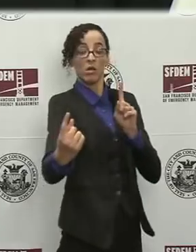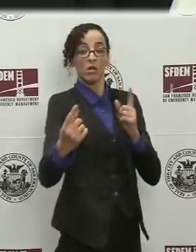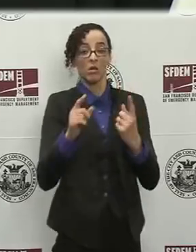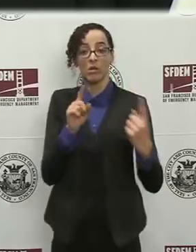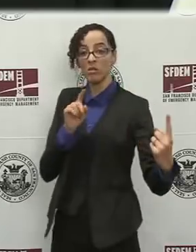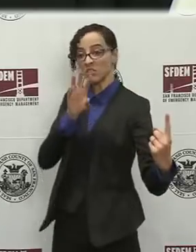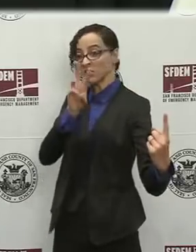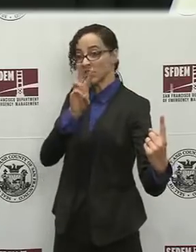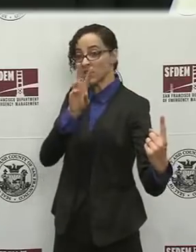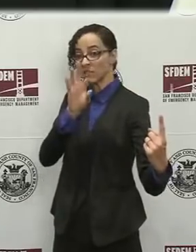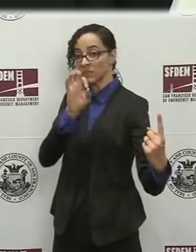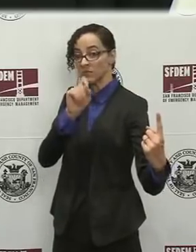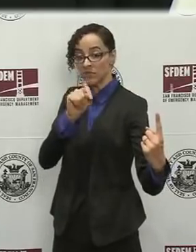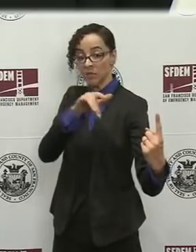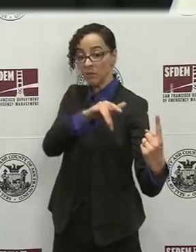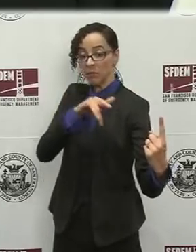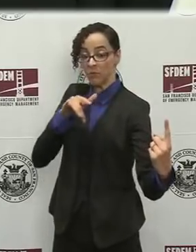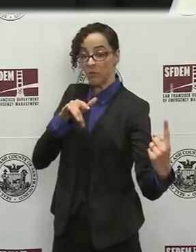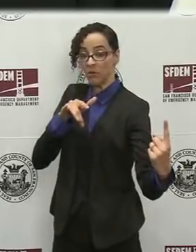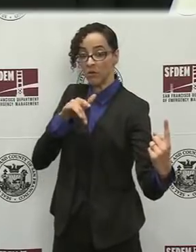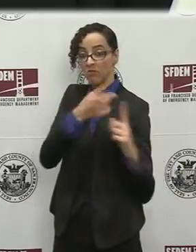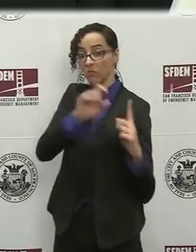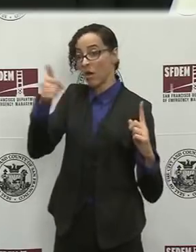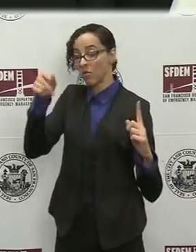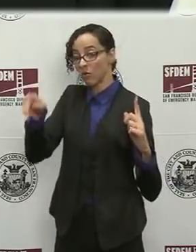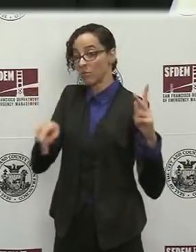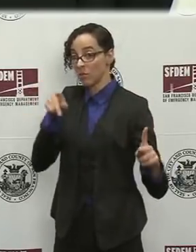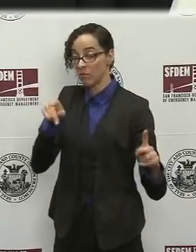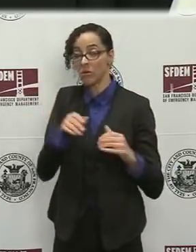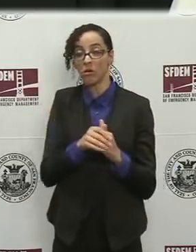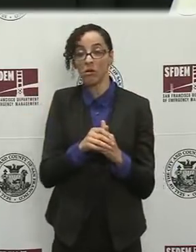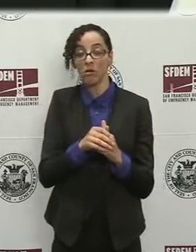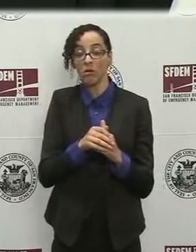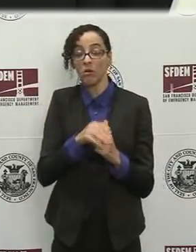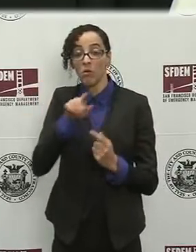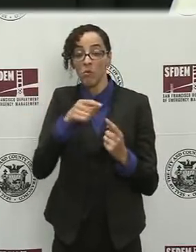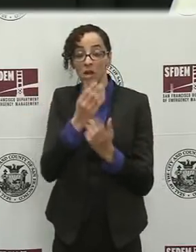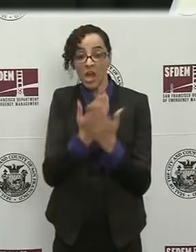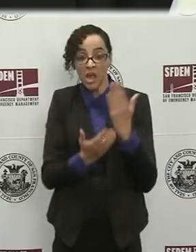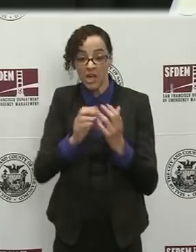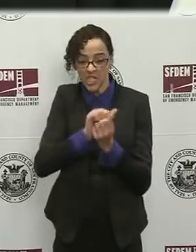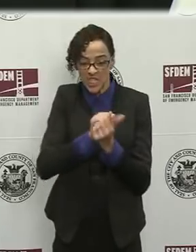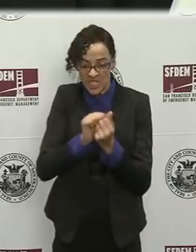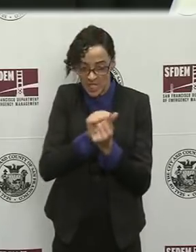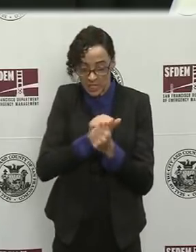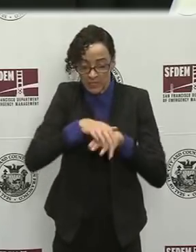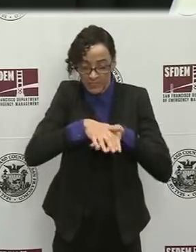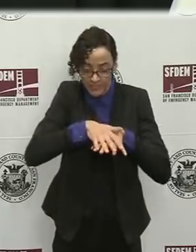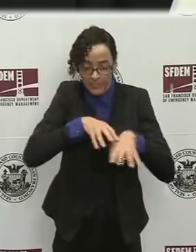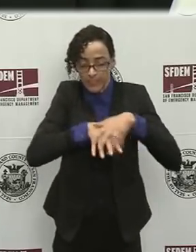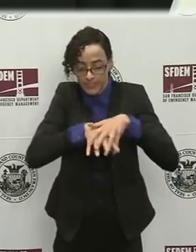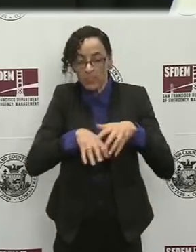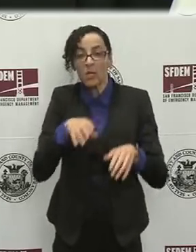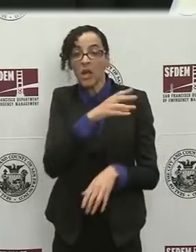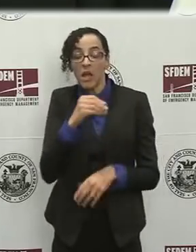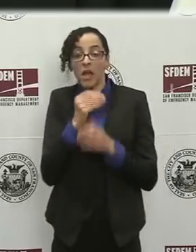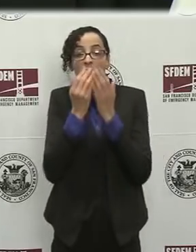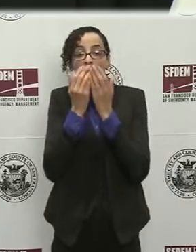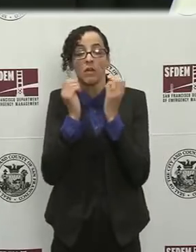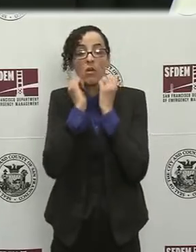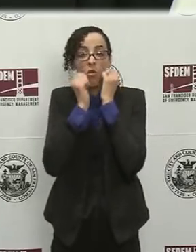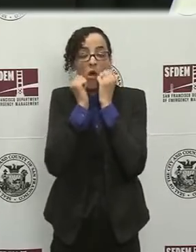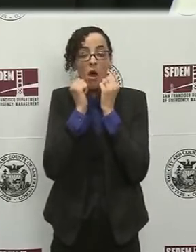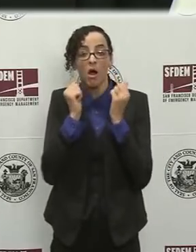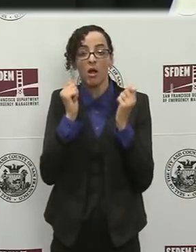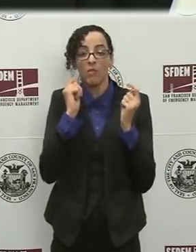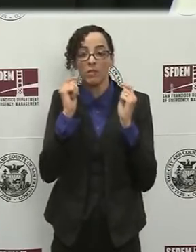your nose and your mouth with cloth, you are literally saving lives.